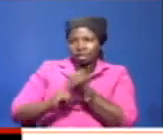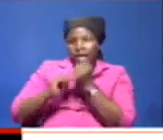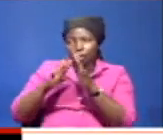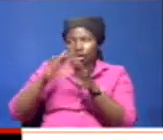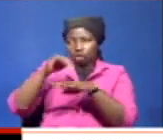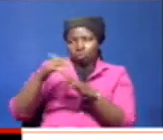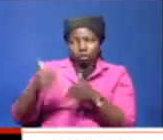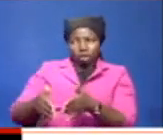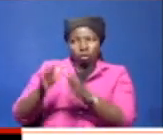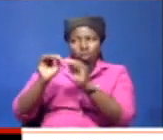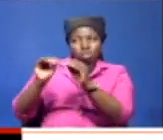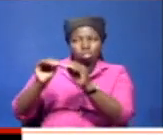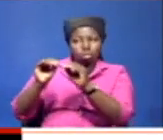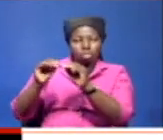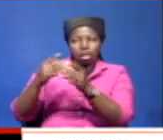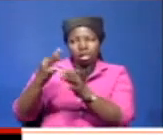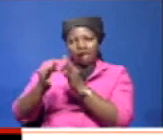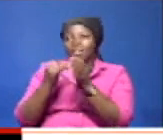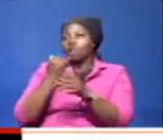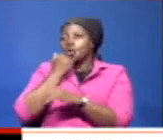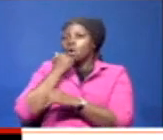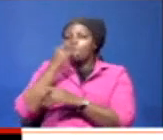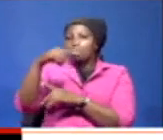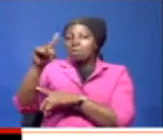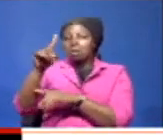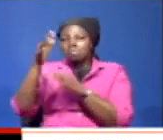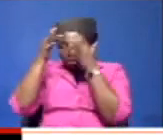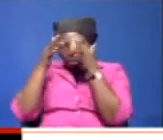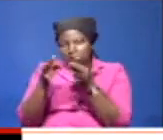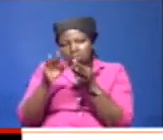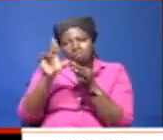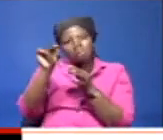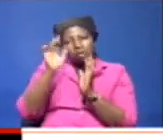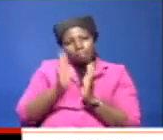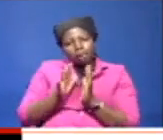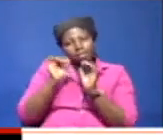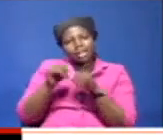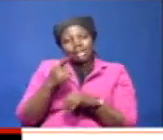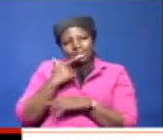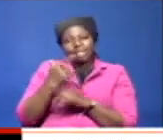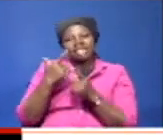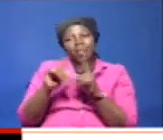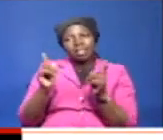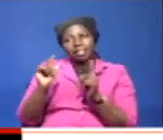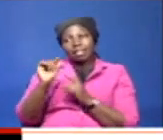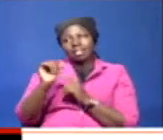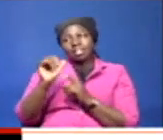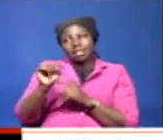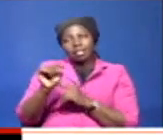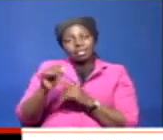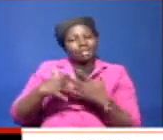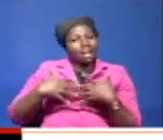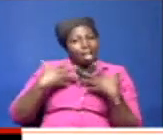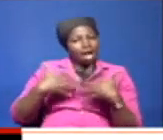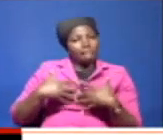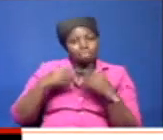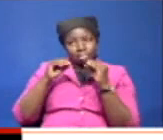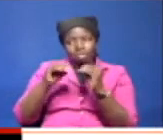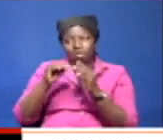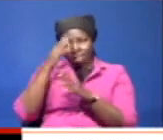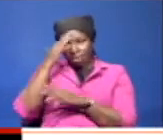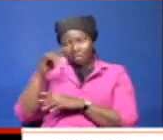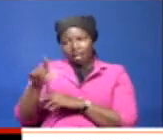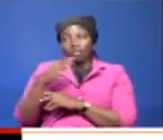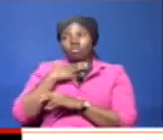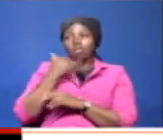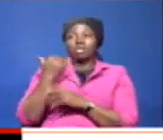decision or wrong decision, you know, nobody can say. Of course, Gus was very unhappy because he would have preferred people came to the